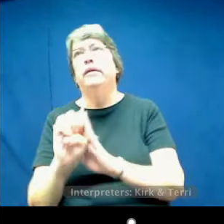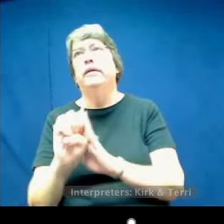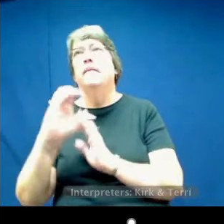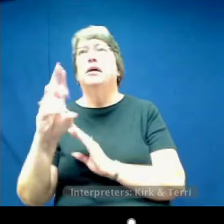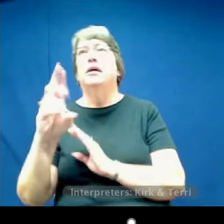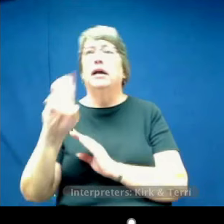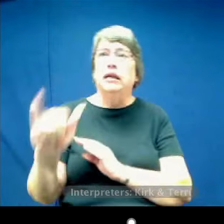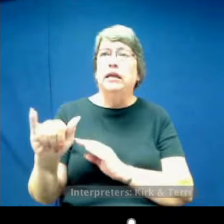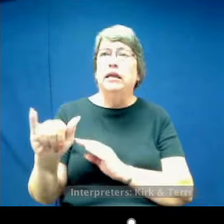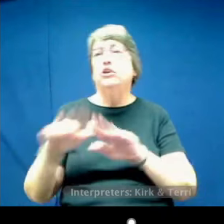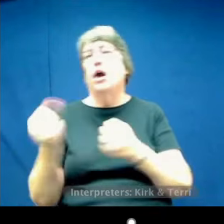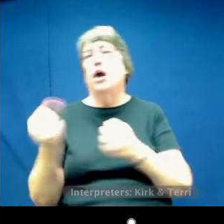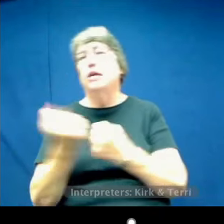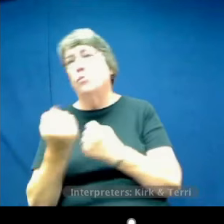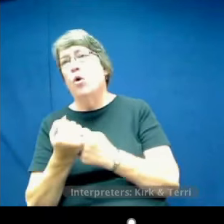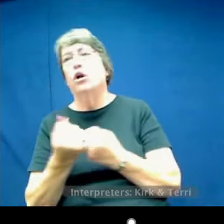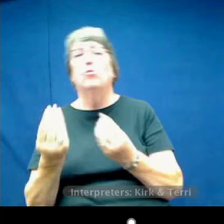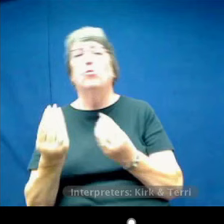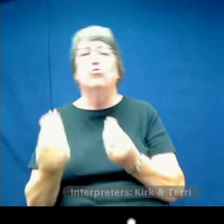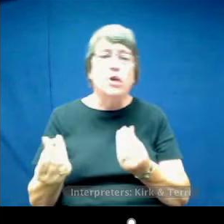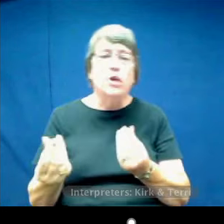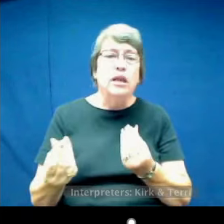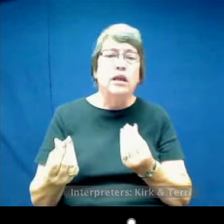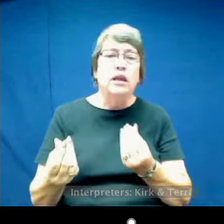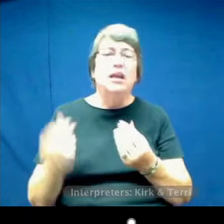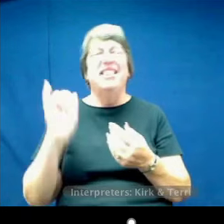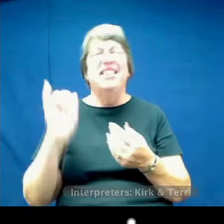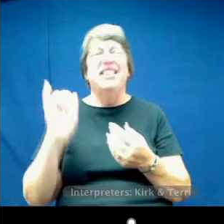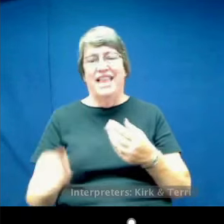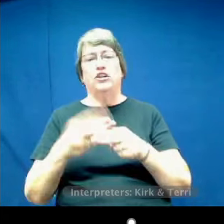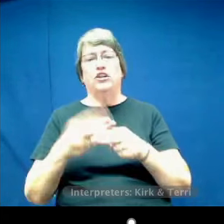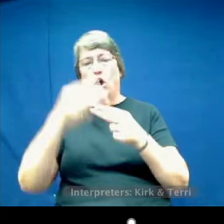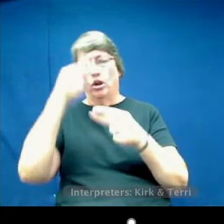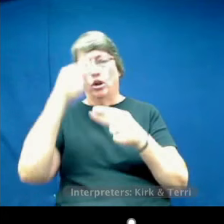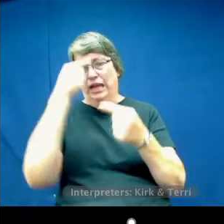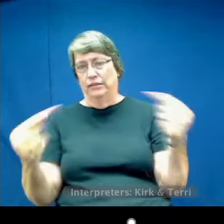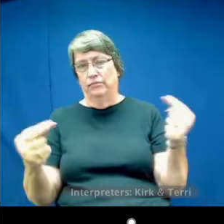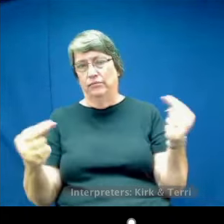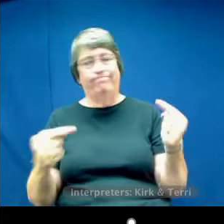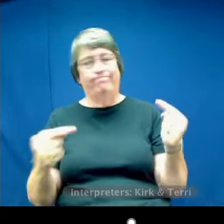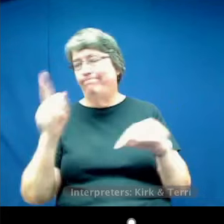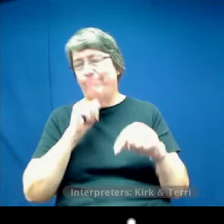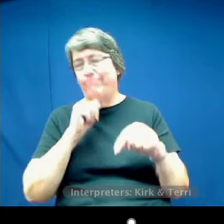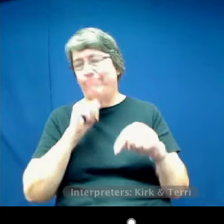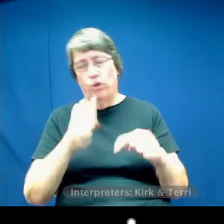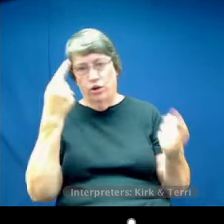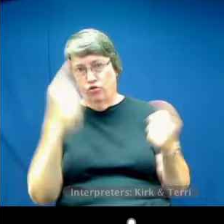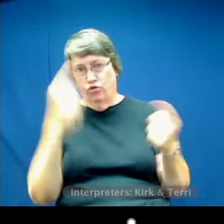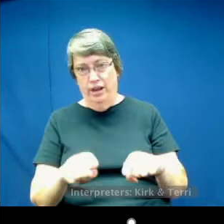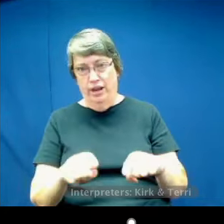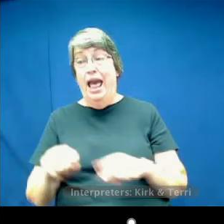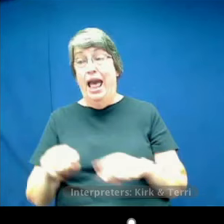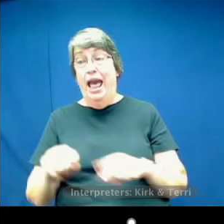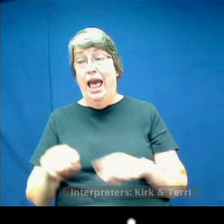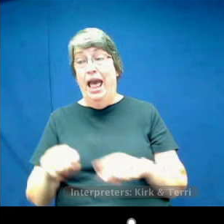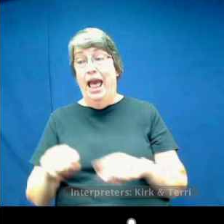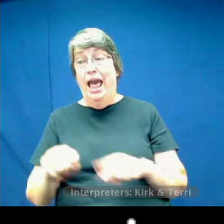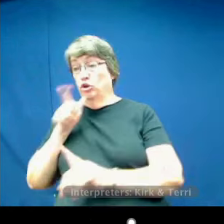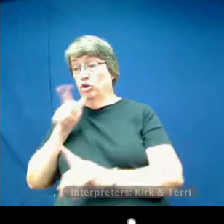property, whatever, then it's called a contested case, and the party filing the complaint has to prove their